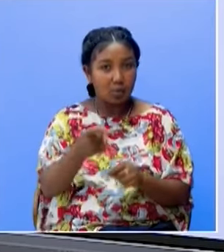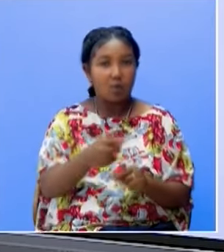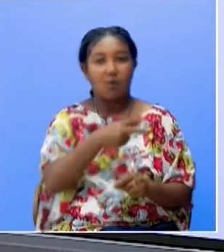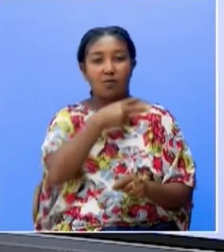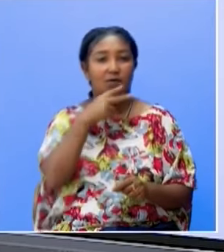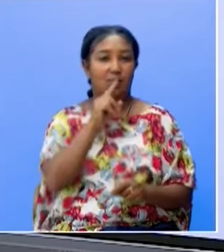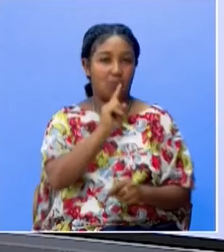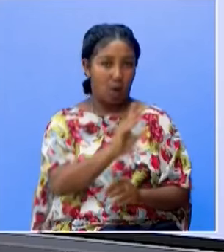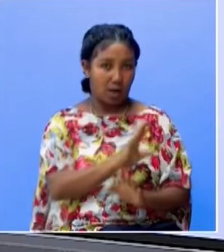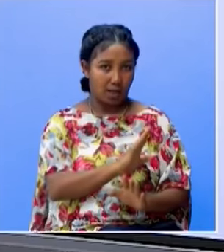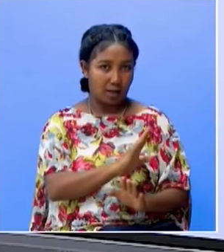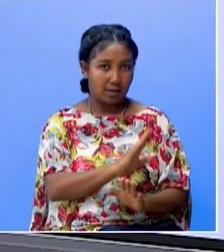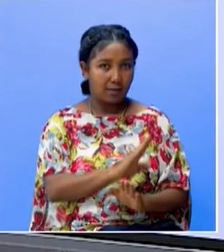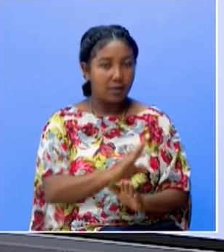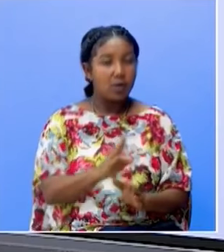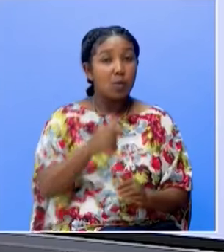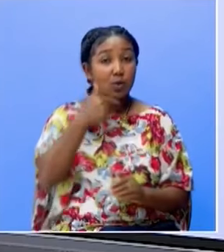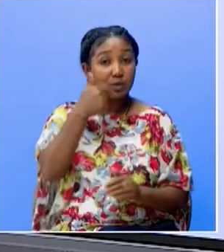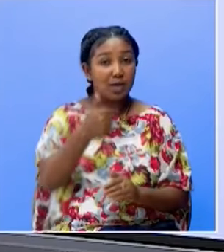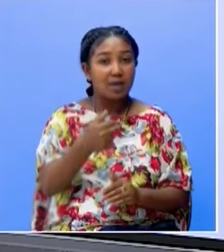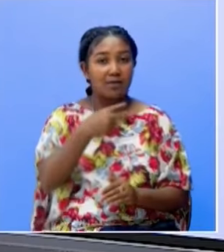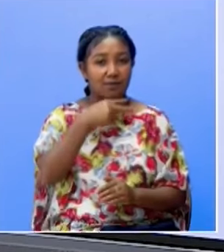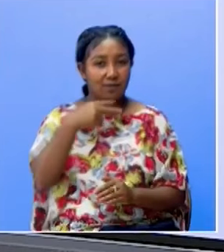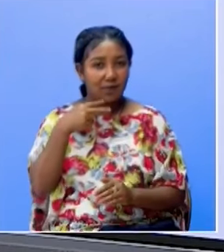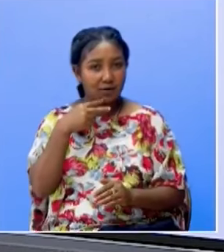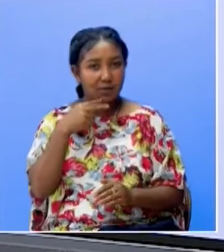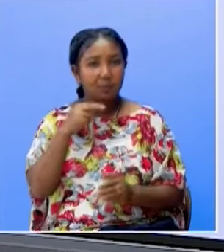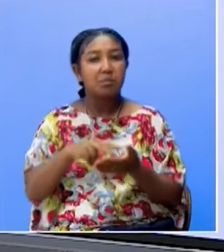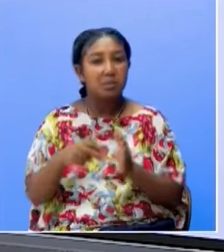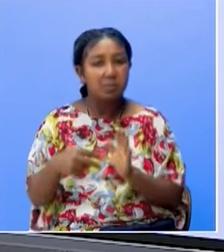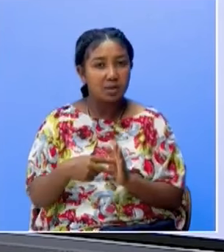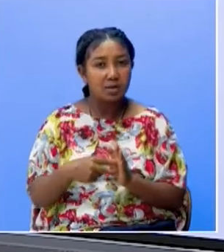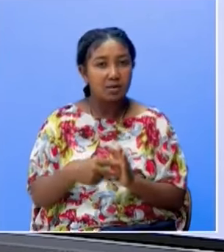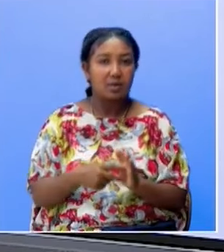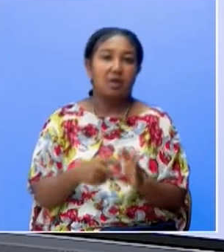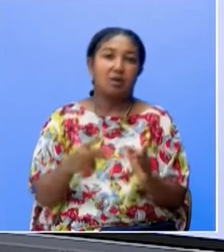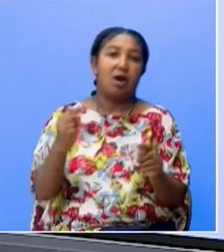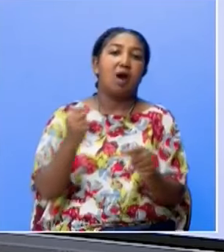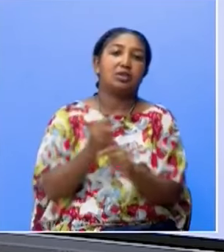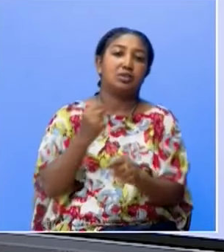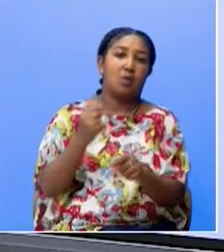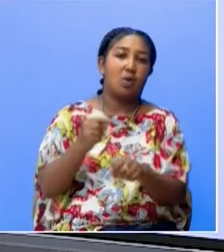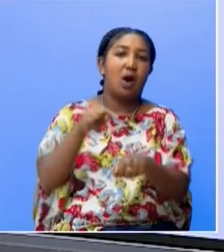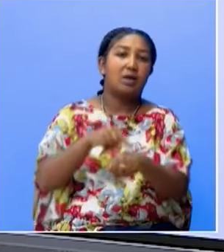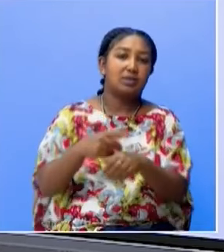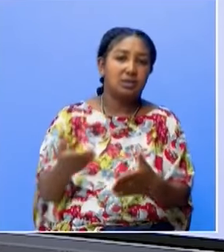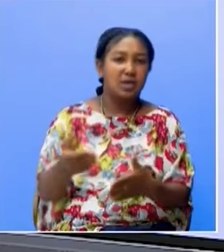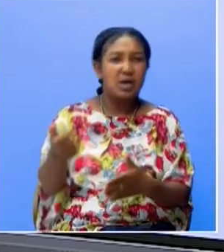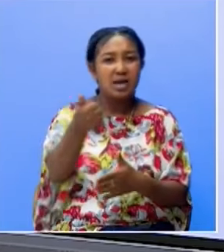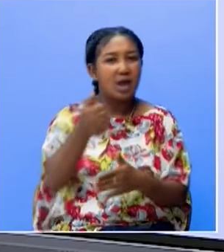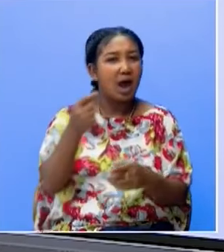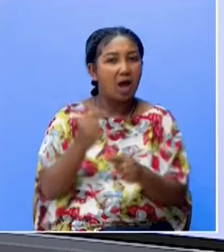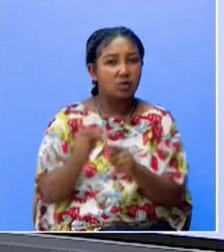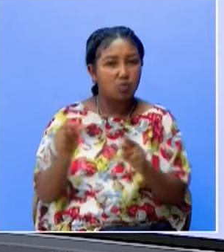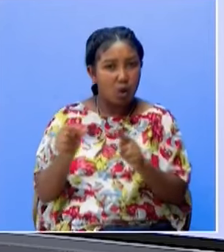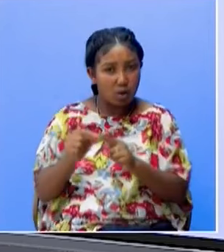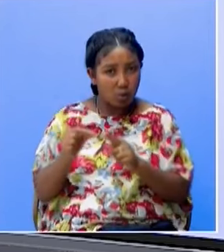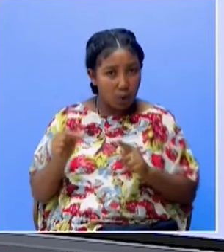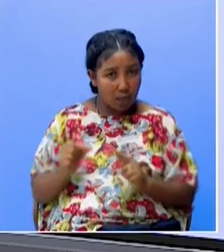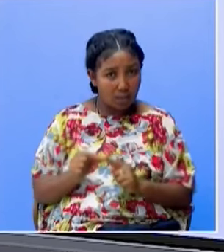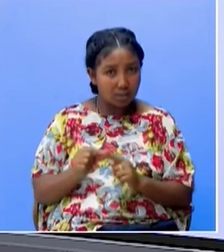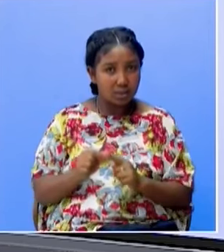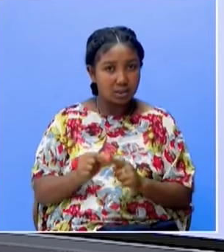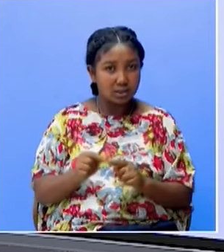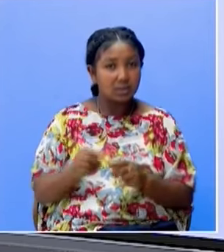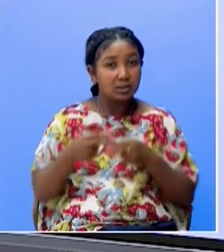1. When we say verb, we mean action words. Any action words can be